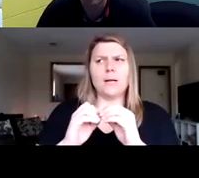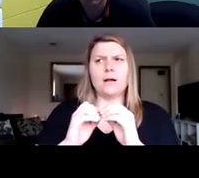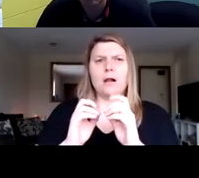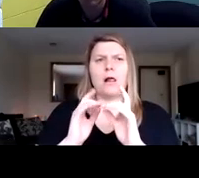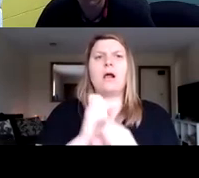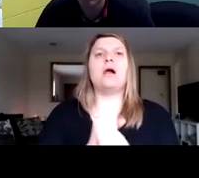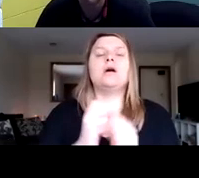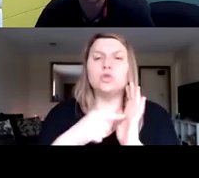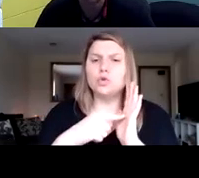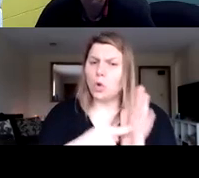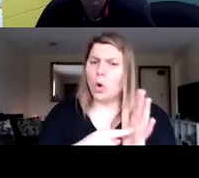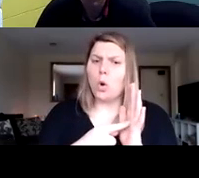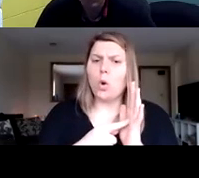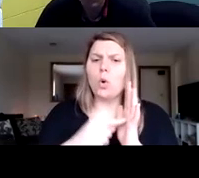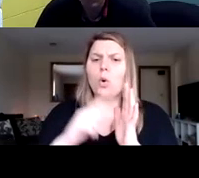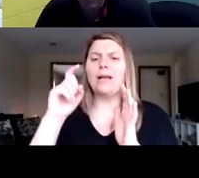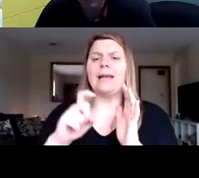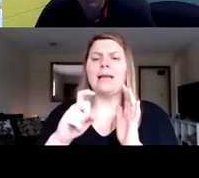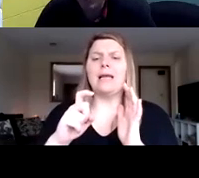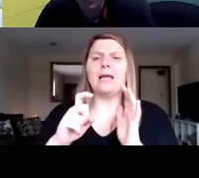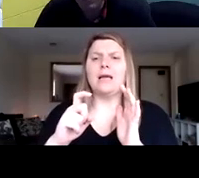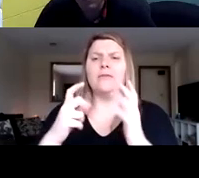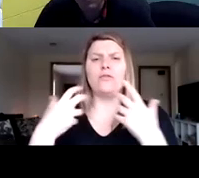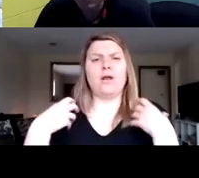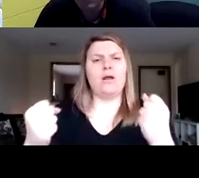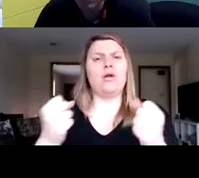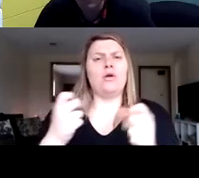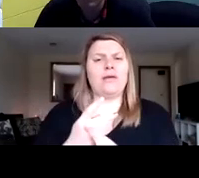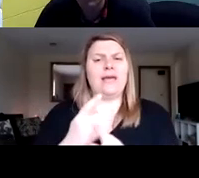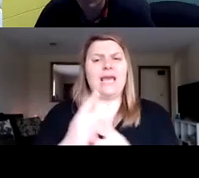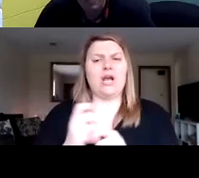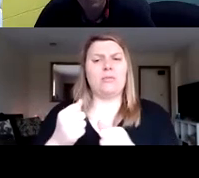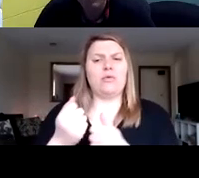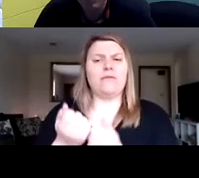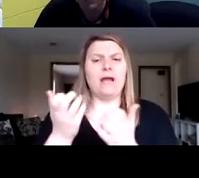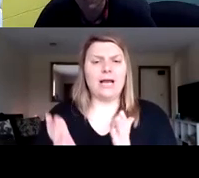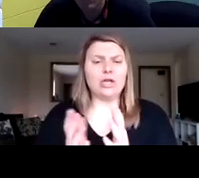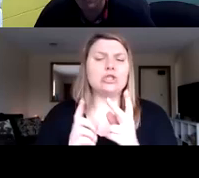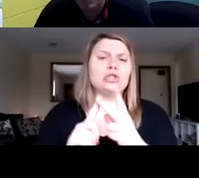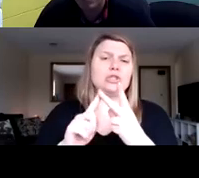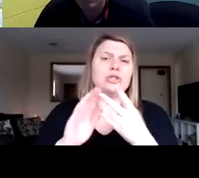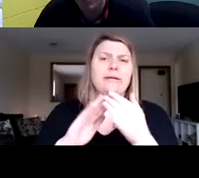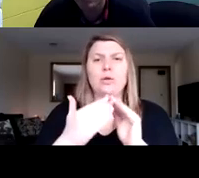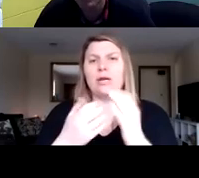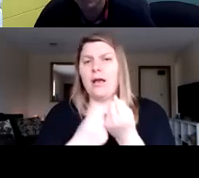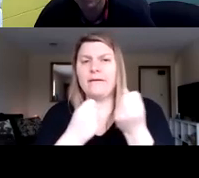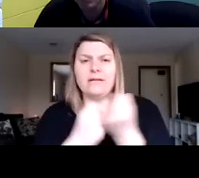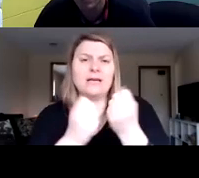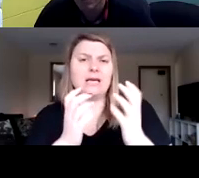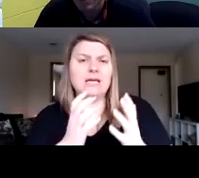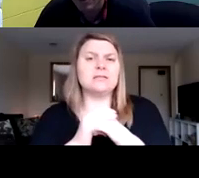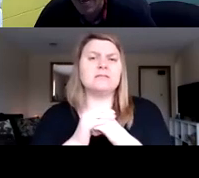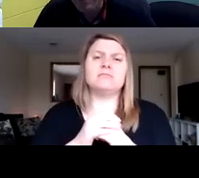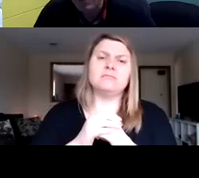need for healthcare providers, community advocates that are really interested